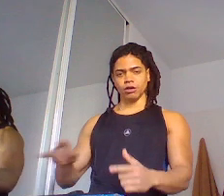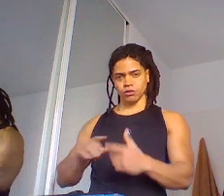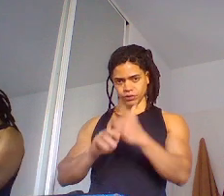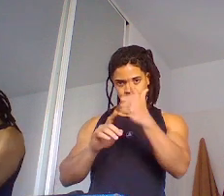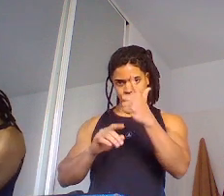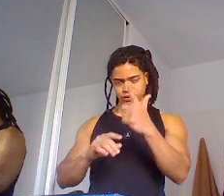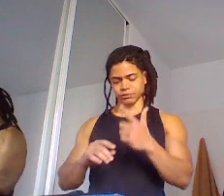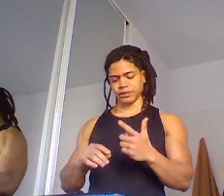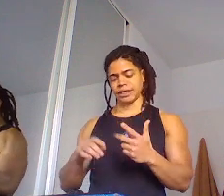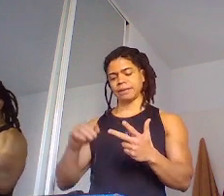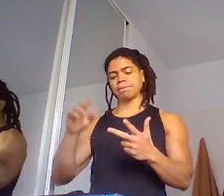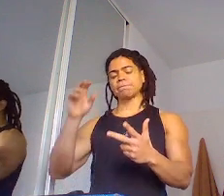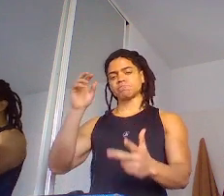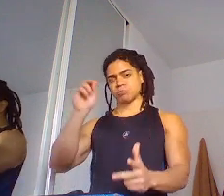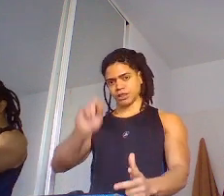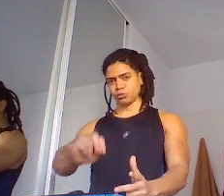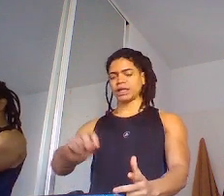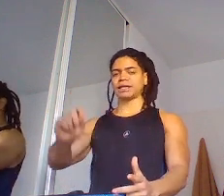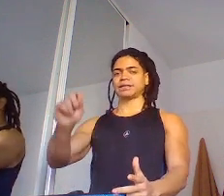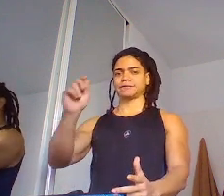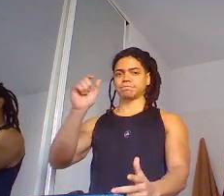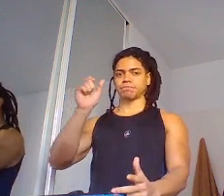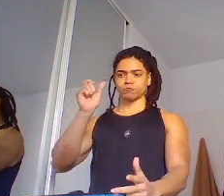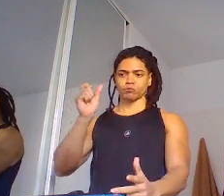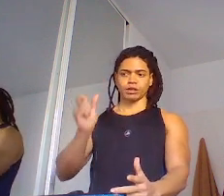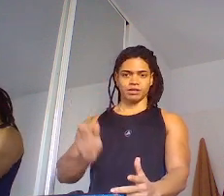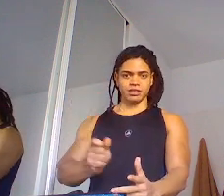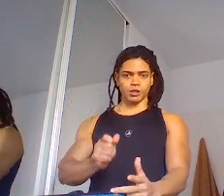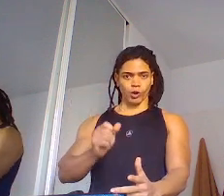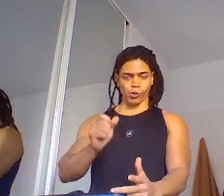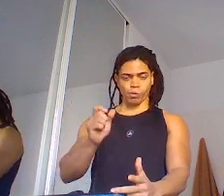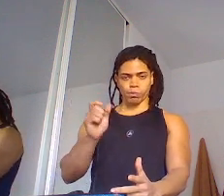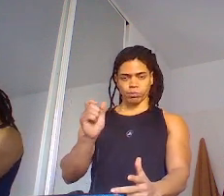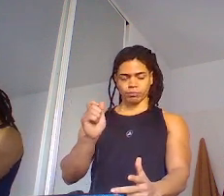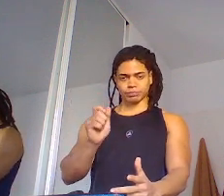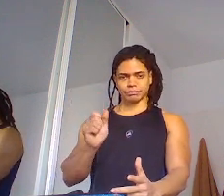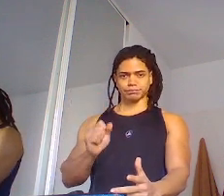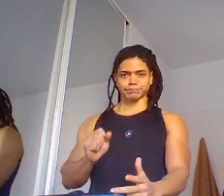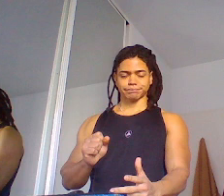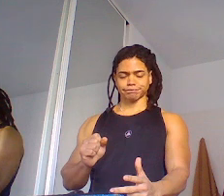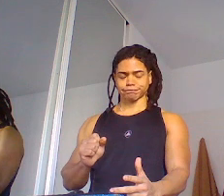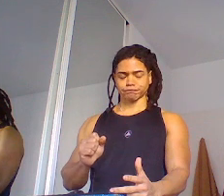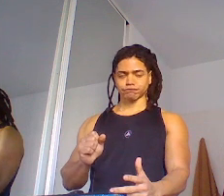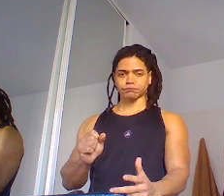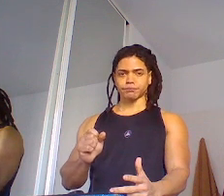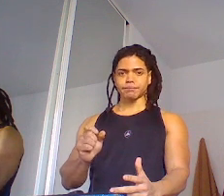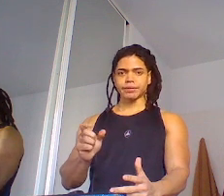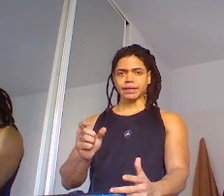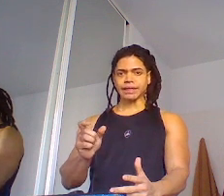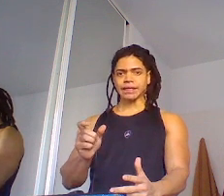spend over a period of time, as well as the